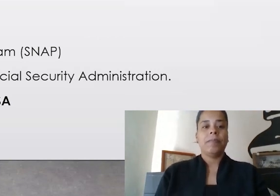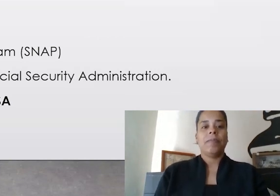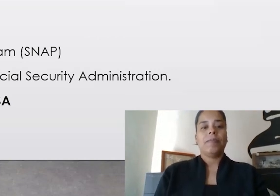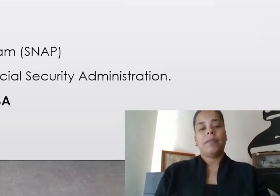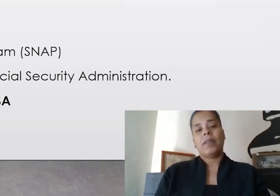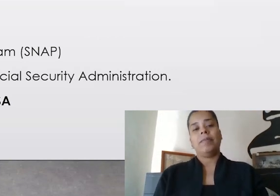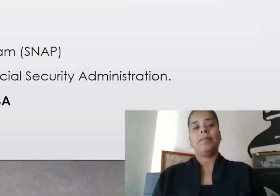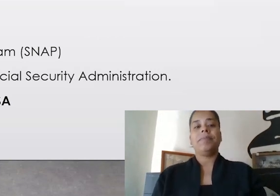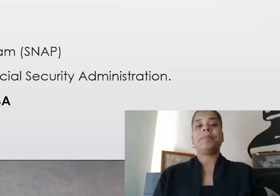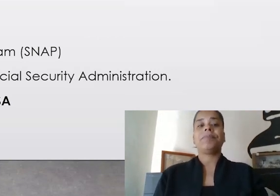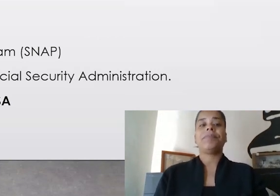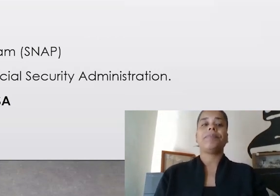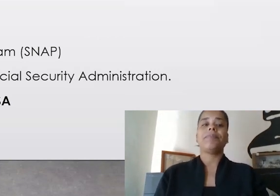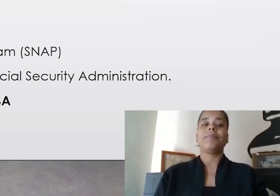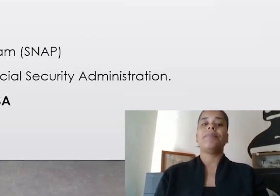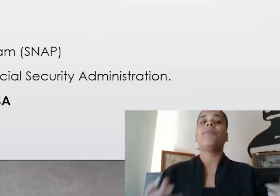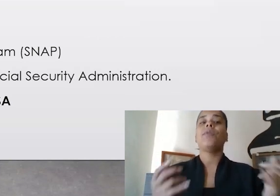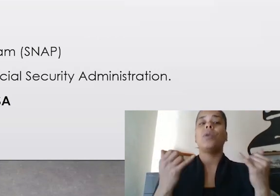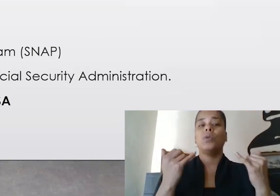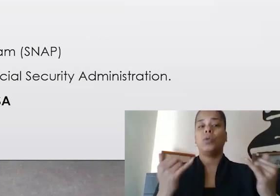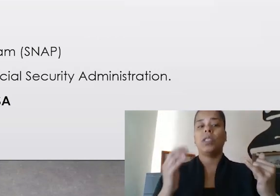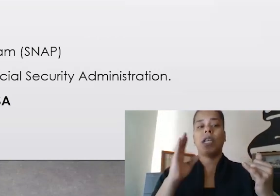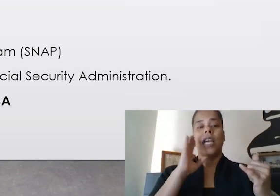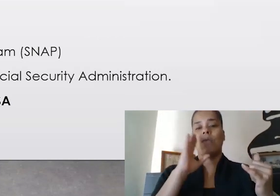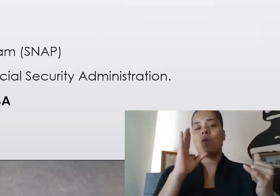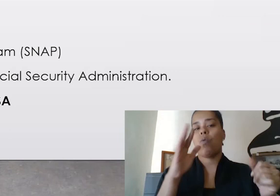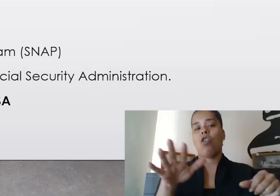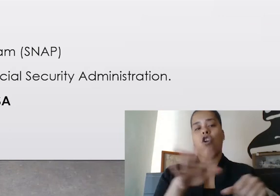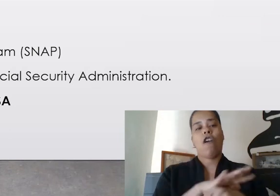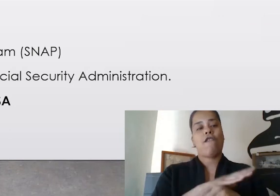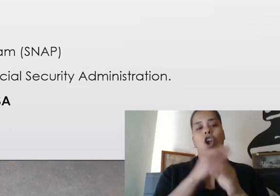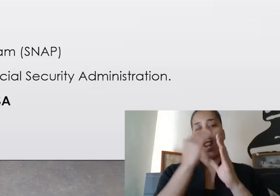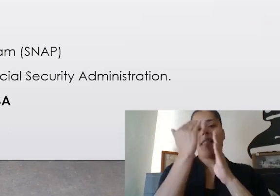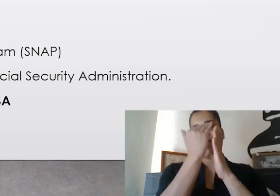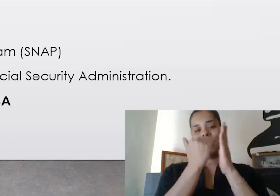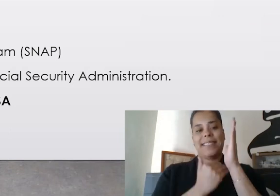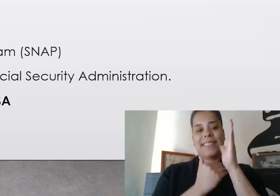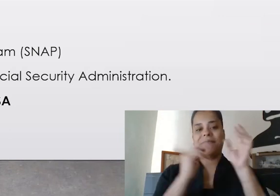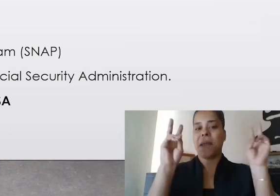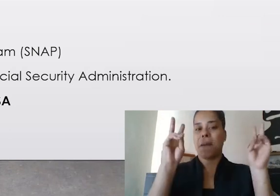So today we're going to cover a whole list of topics, okay? So